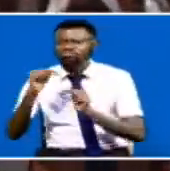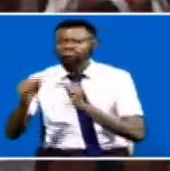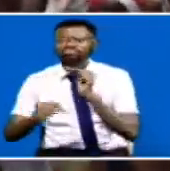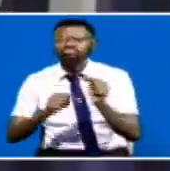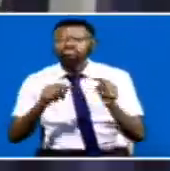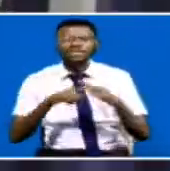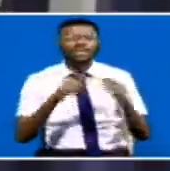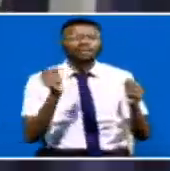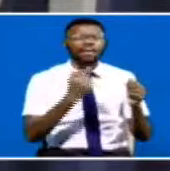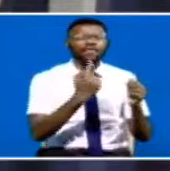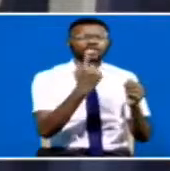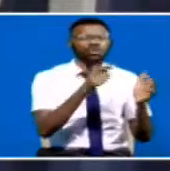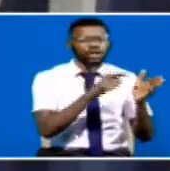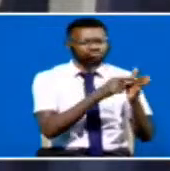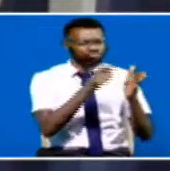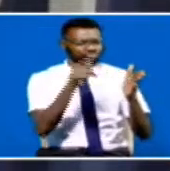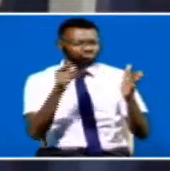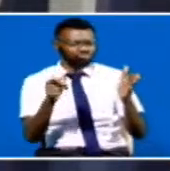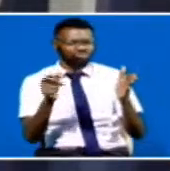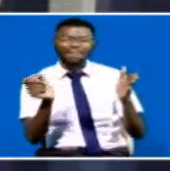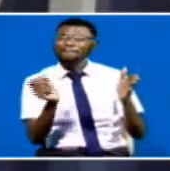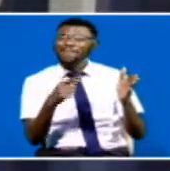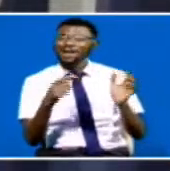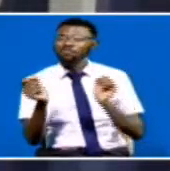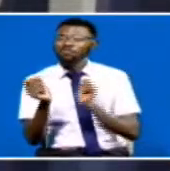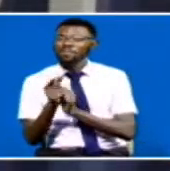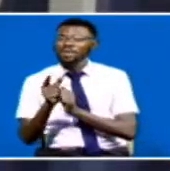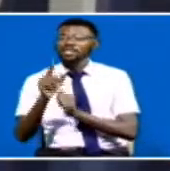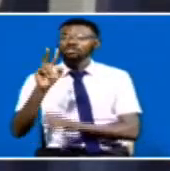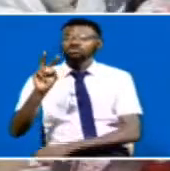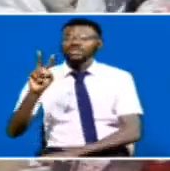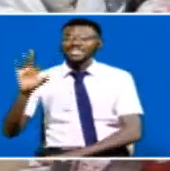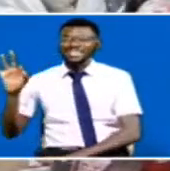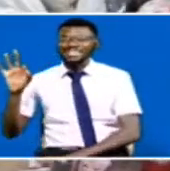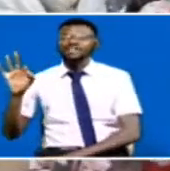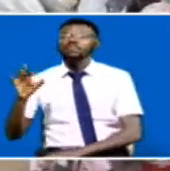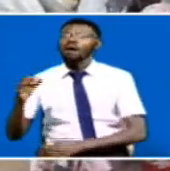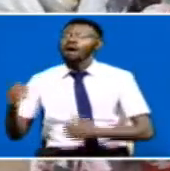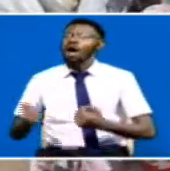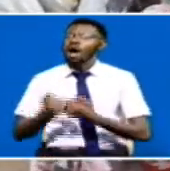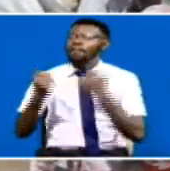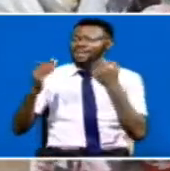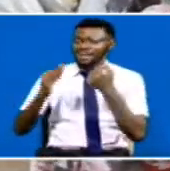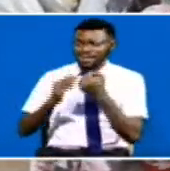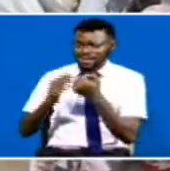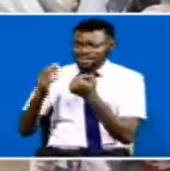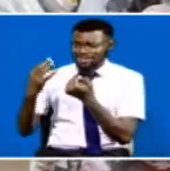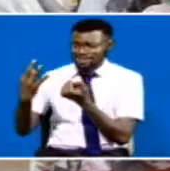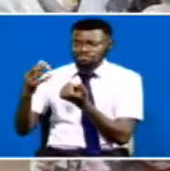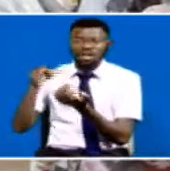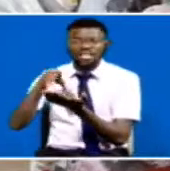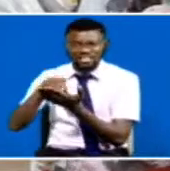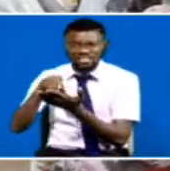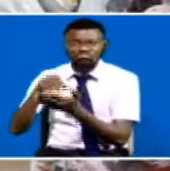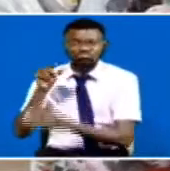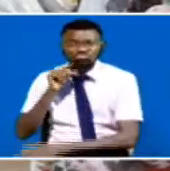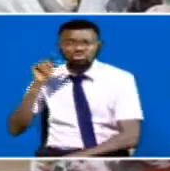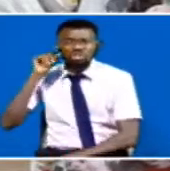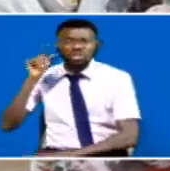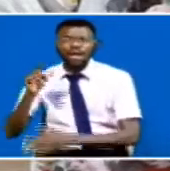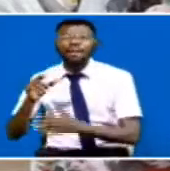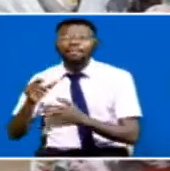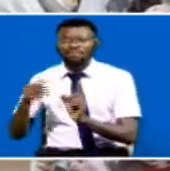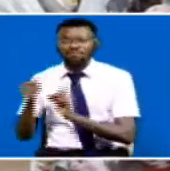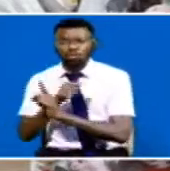November 2023, the county had recorded 93 cases of gender-based violence, out of which 32 were